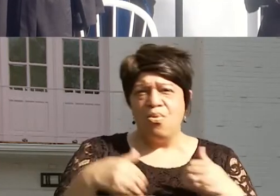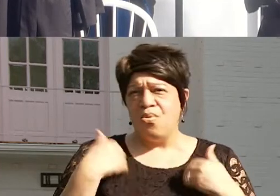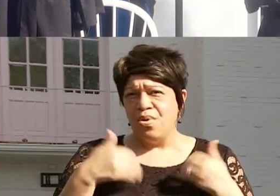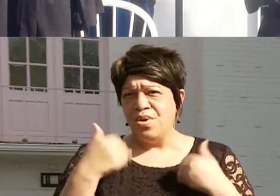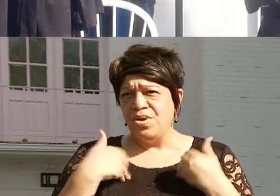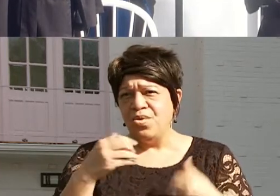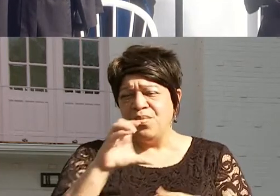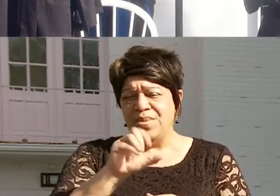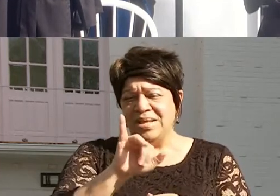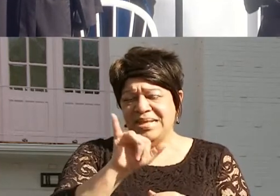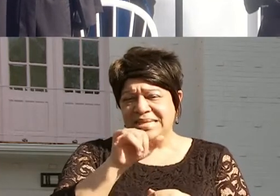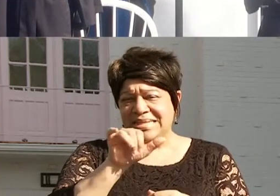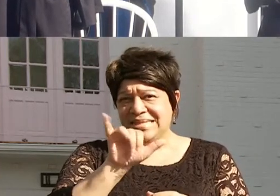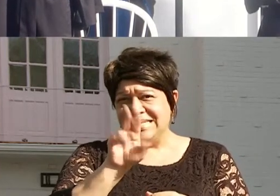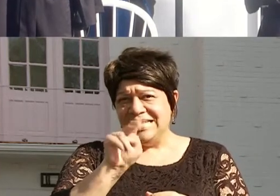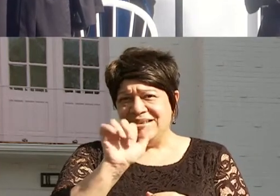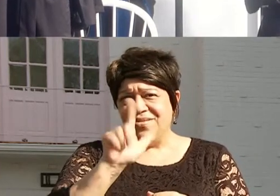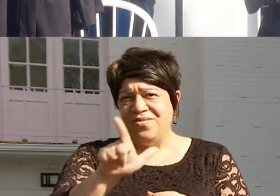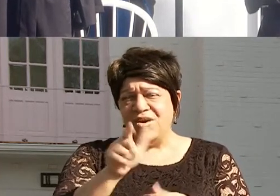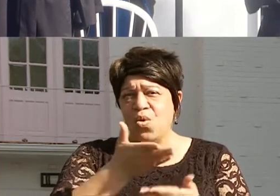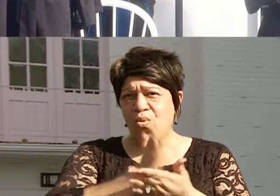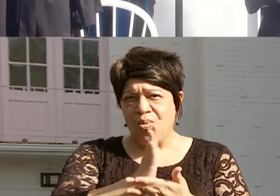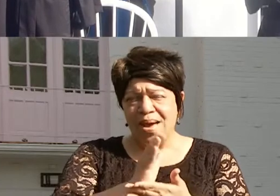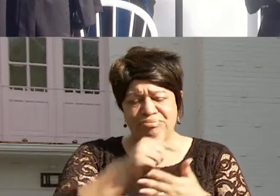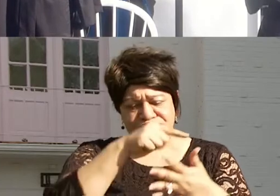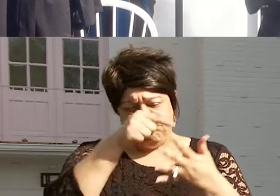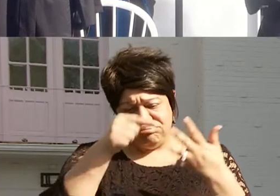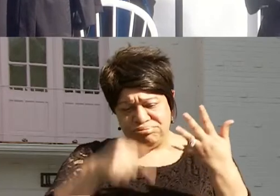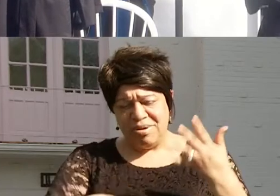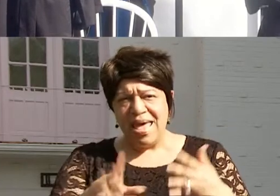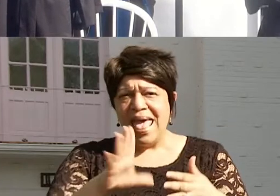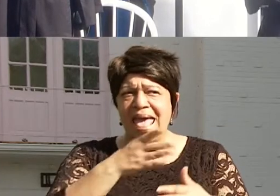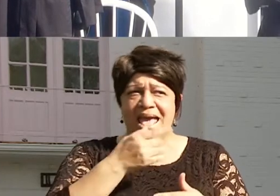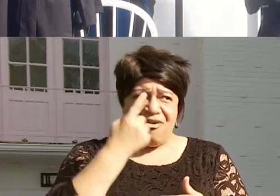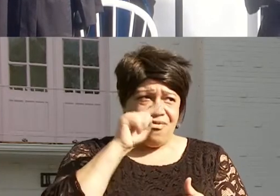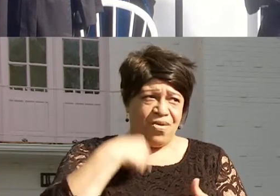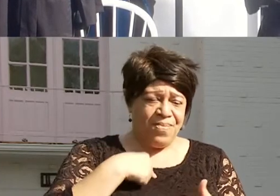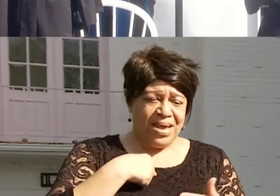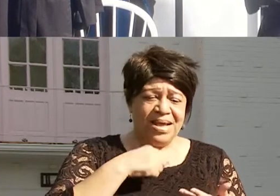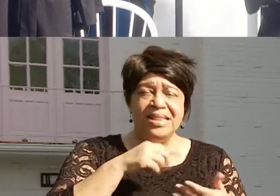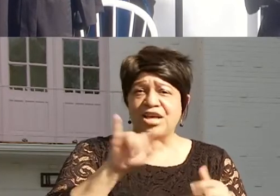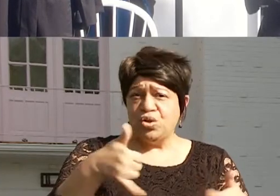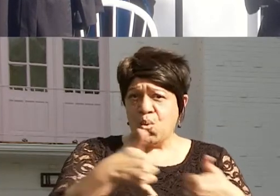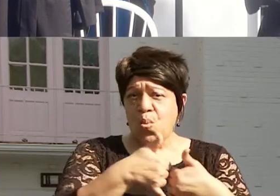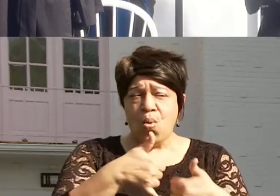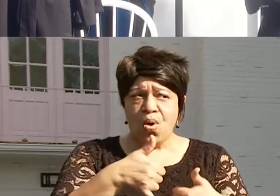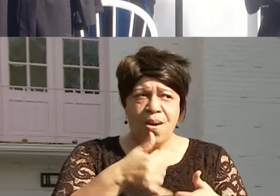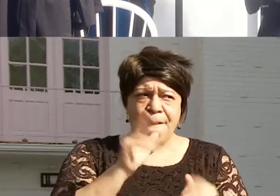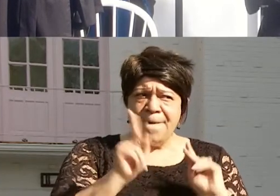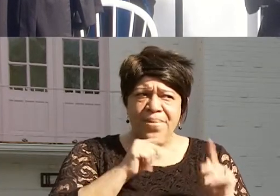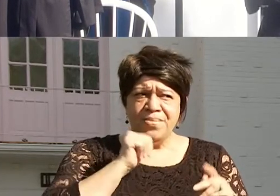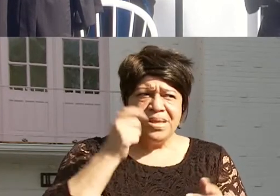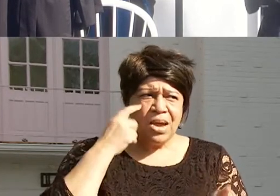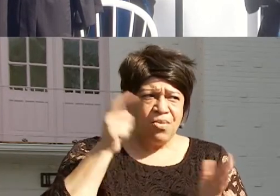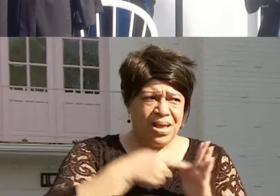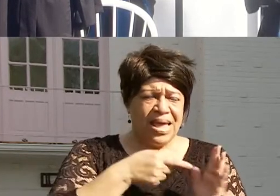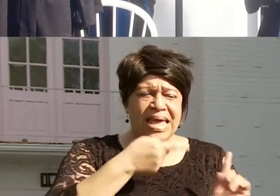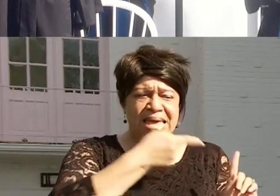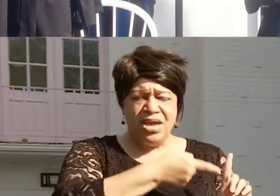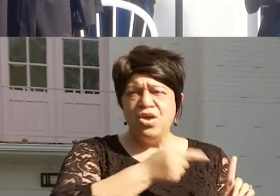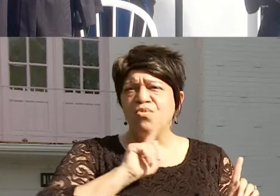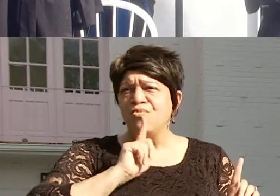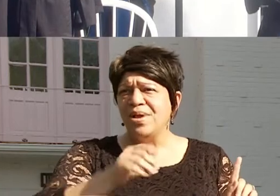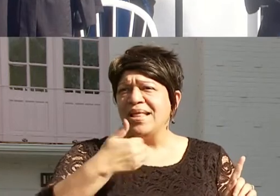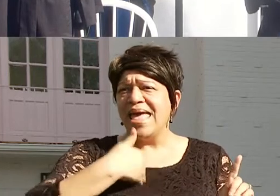among others. And really, for me, the award that I don't think anybody realizes is that he really has the